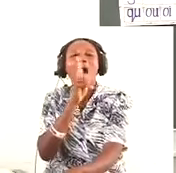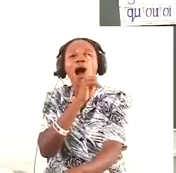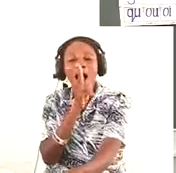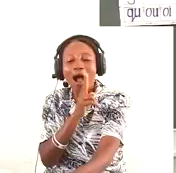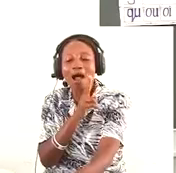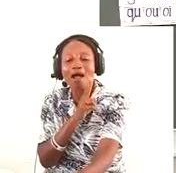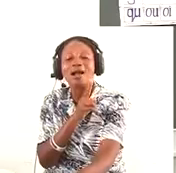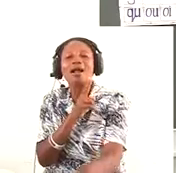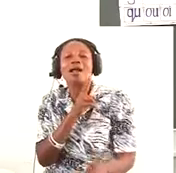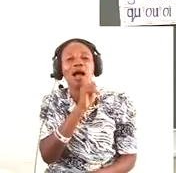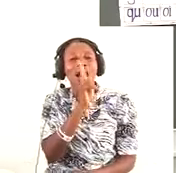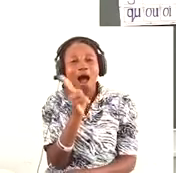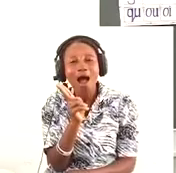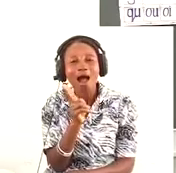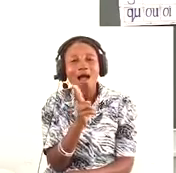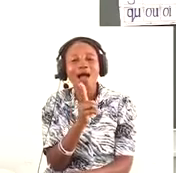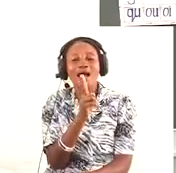Heart.